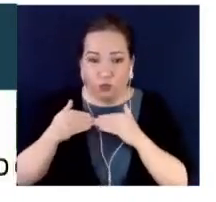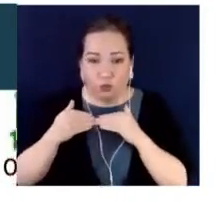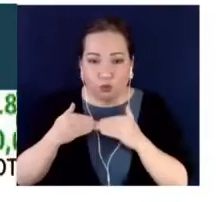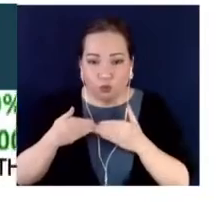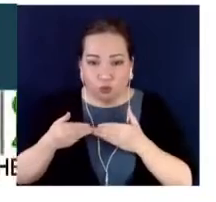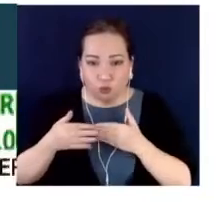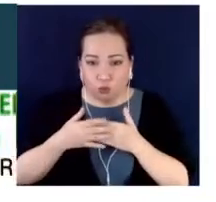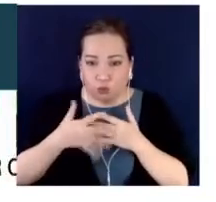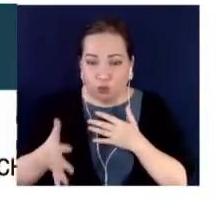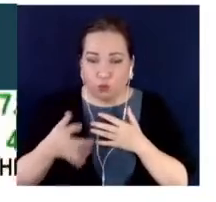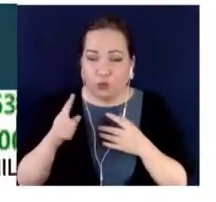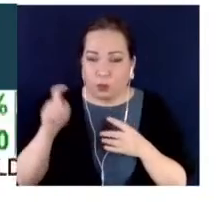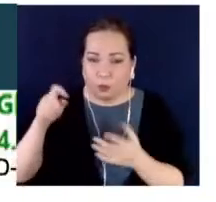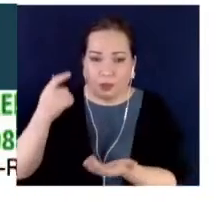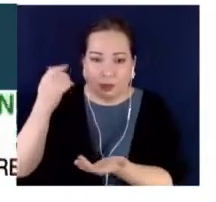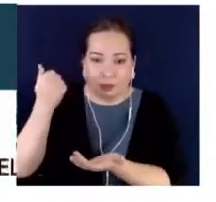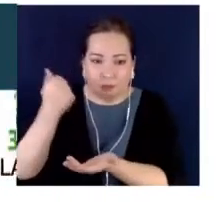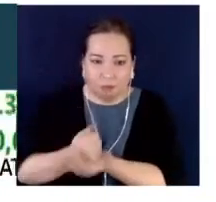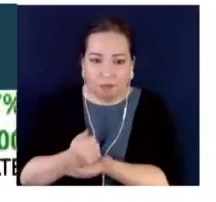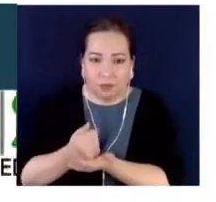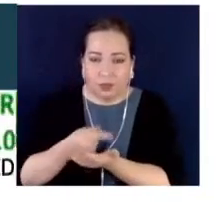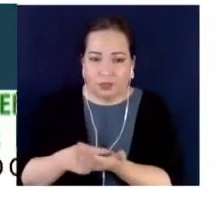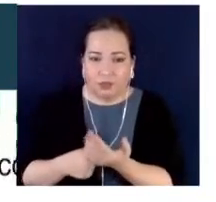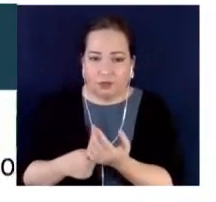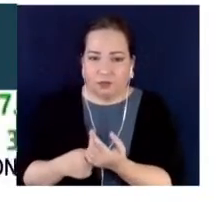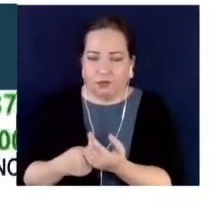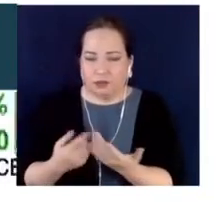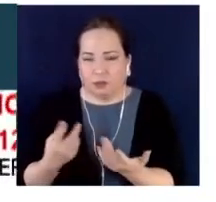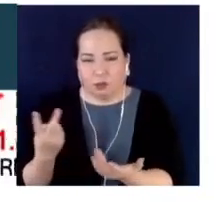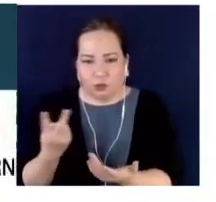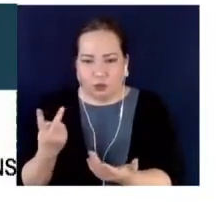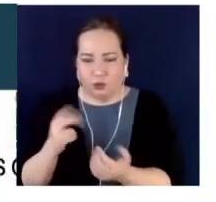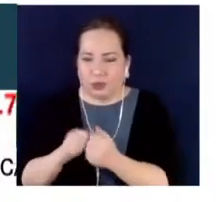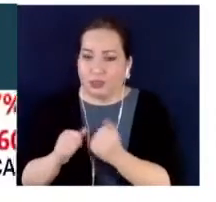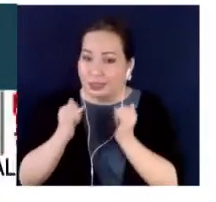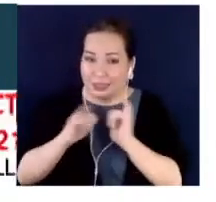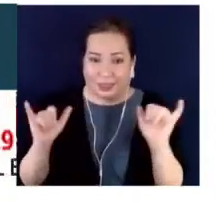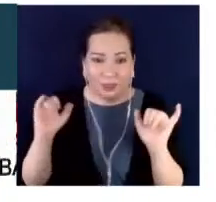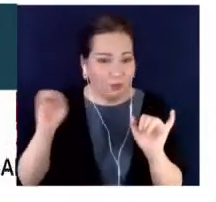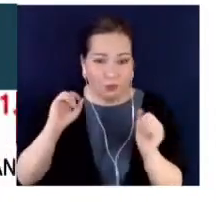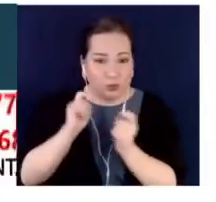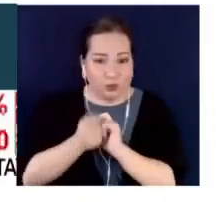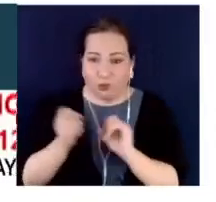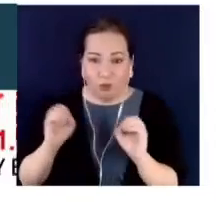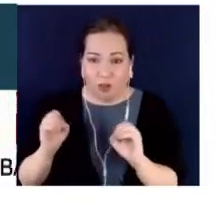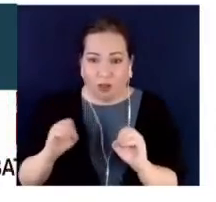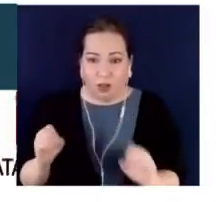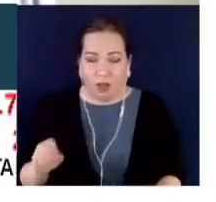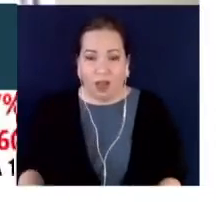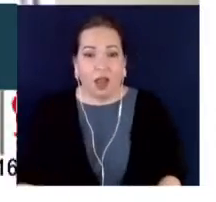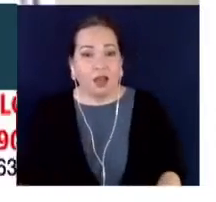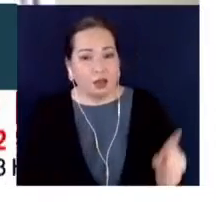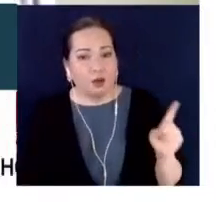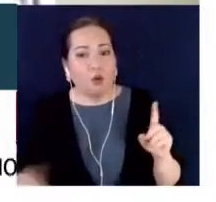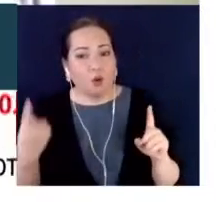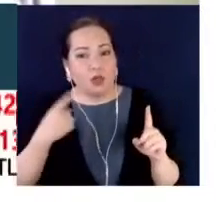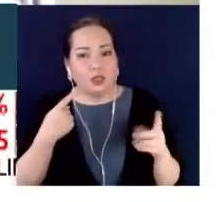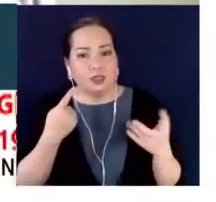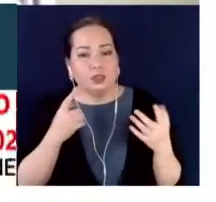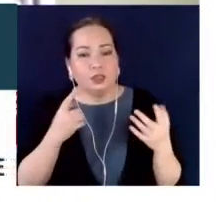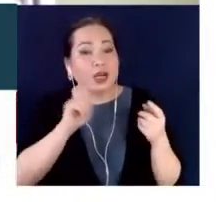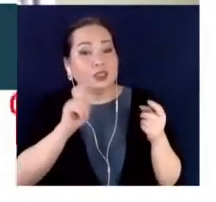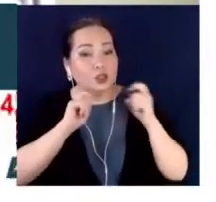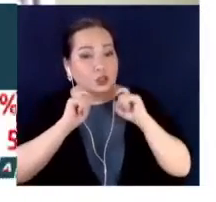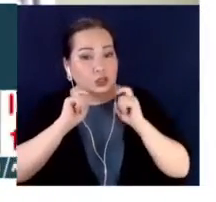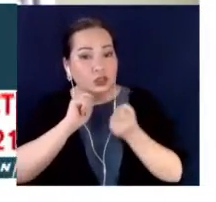to be finalized between two parties. So there's no change here, really. The change is that the president has given importance